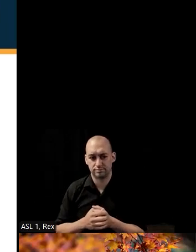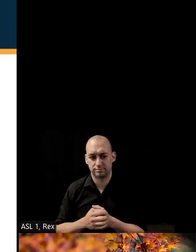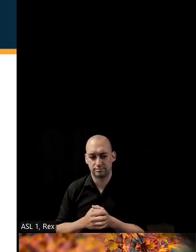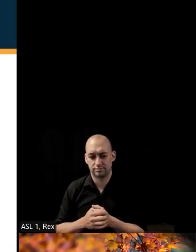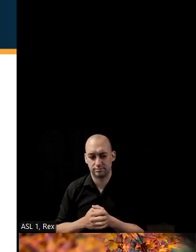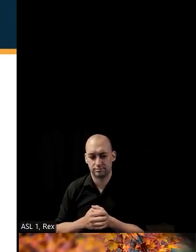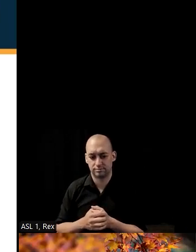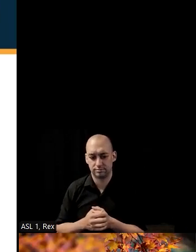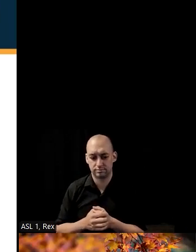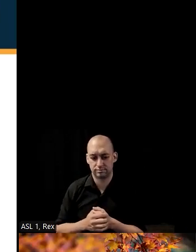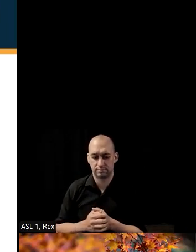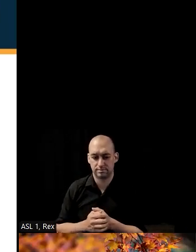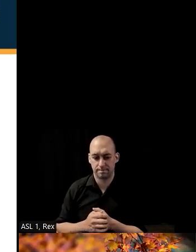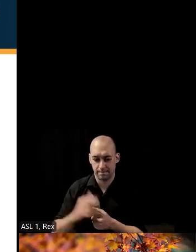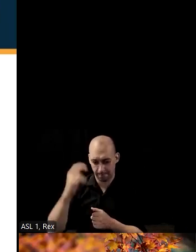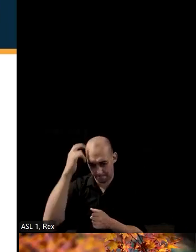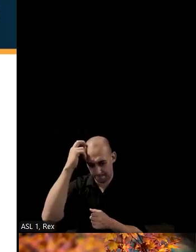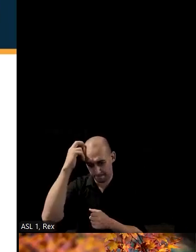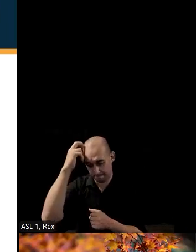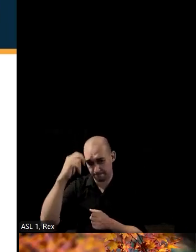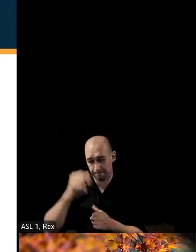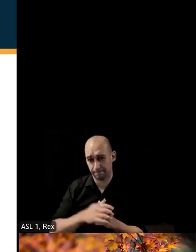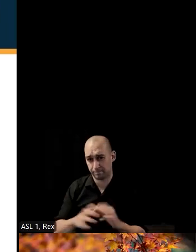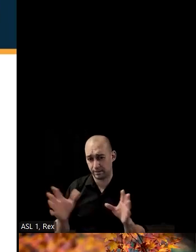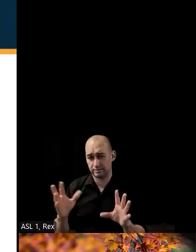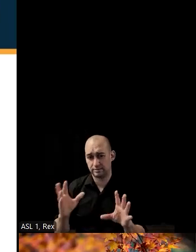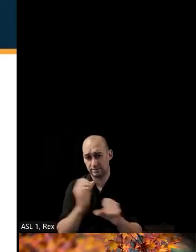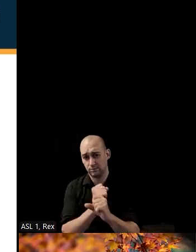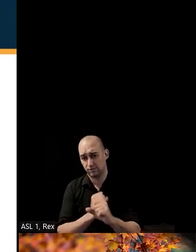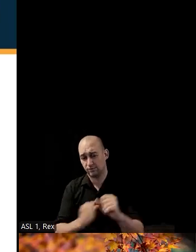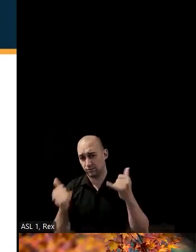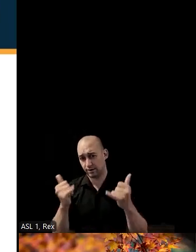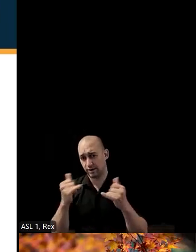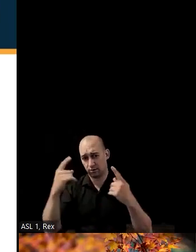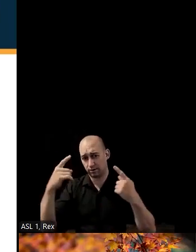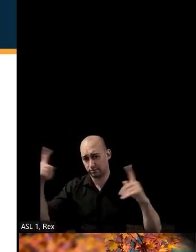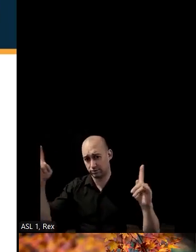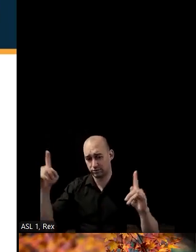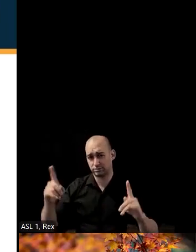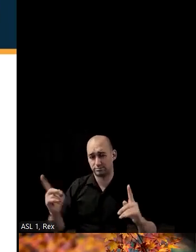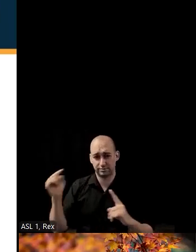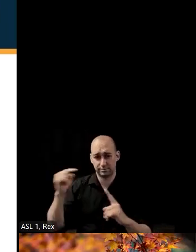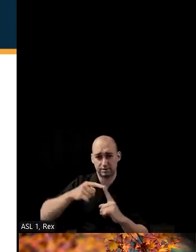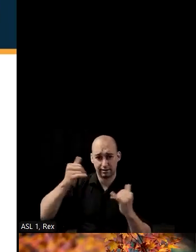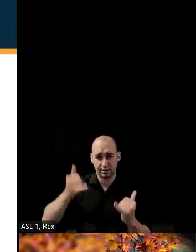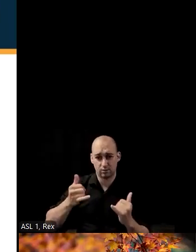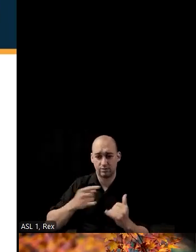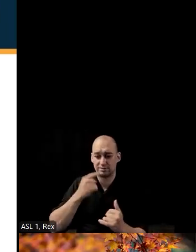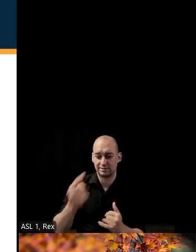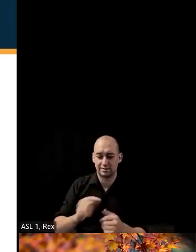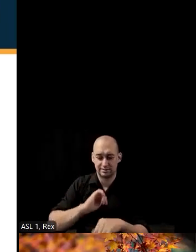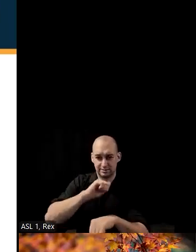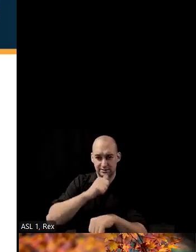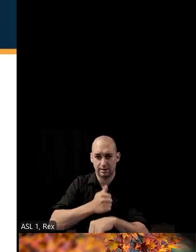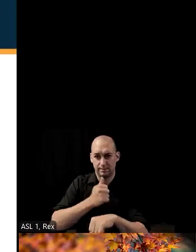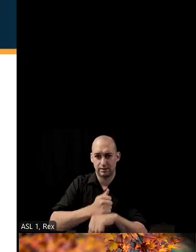And then this is just a summary of current accomplishments to date. So as I mentioned, we did establish the